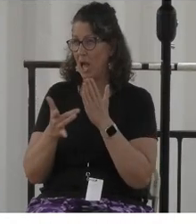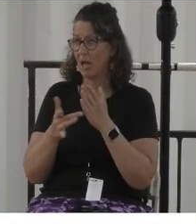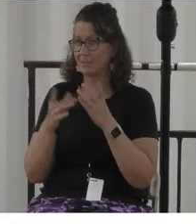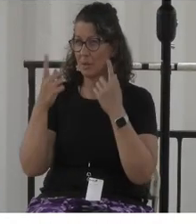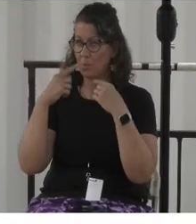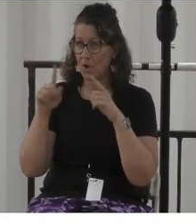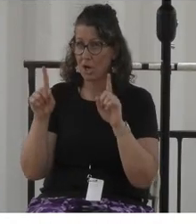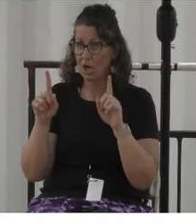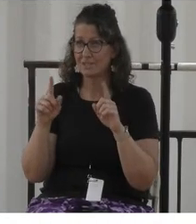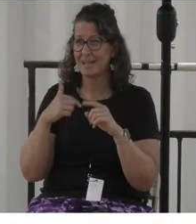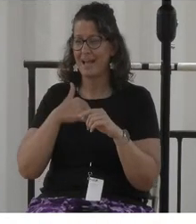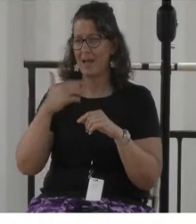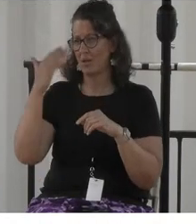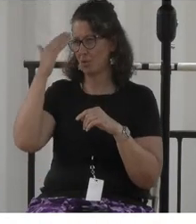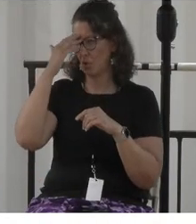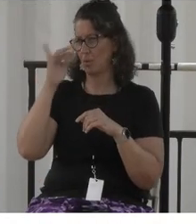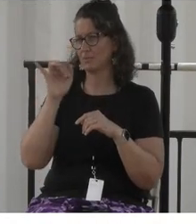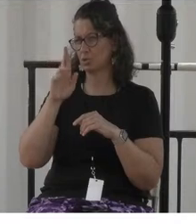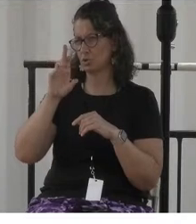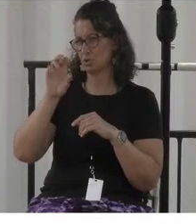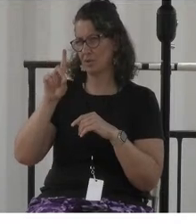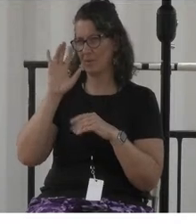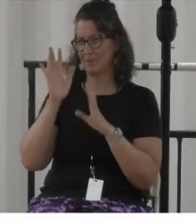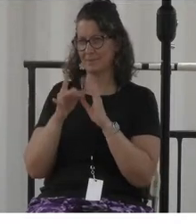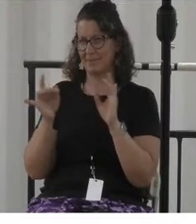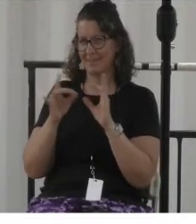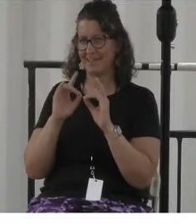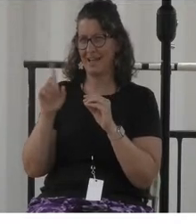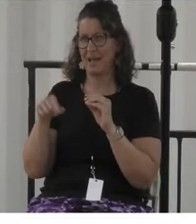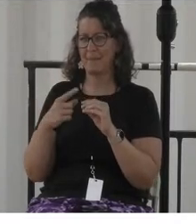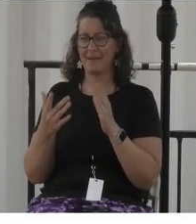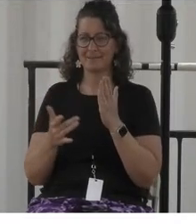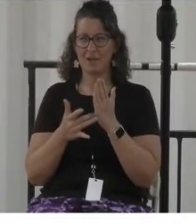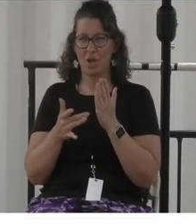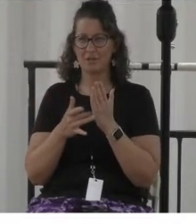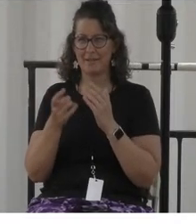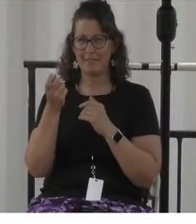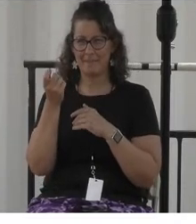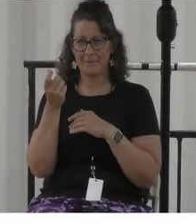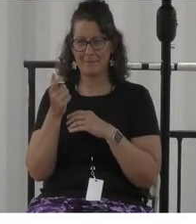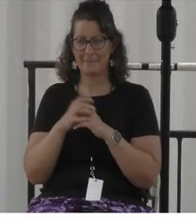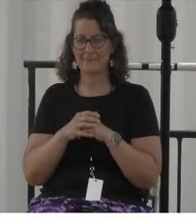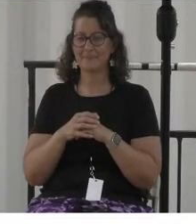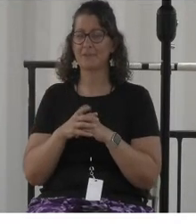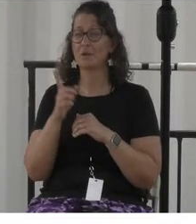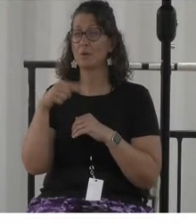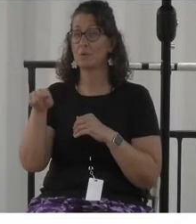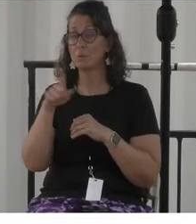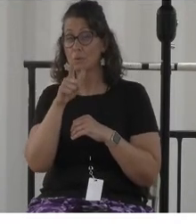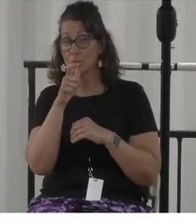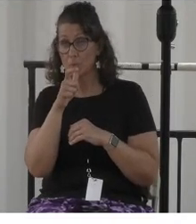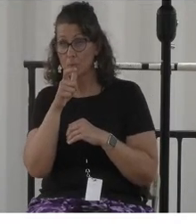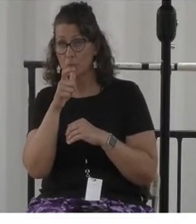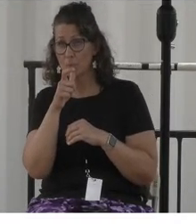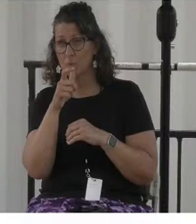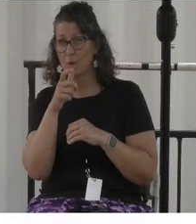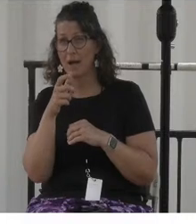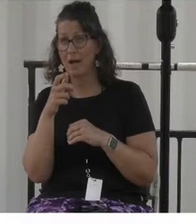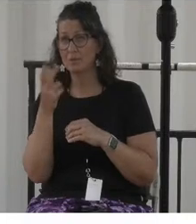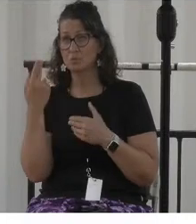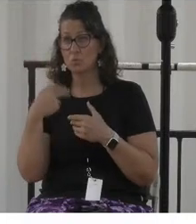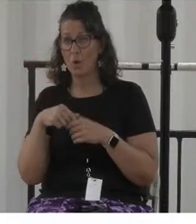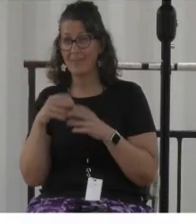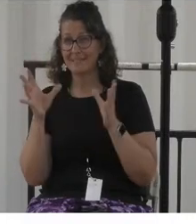working. And I know Jared's going to be talking about technology a little bit. those of you who are coming to this session